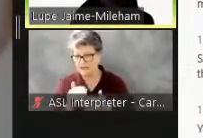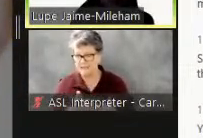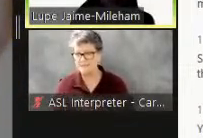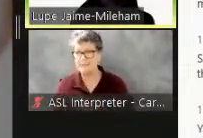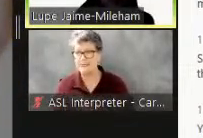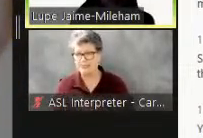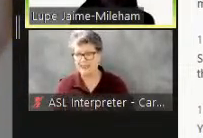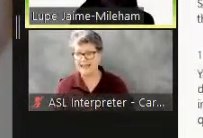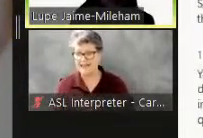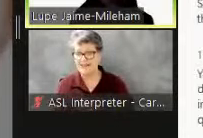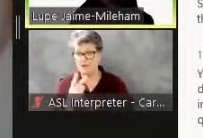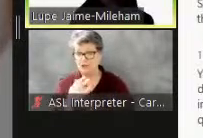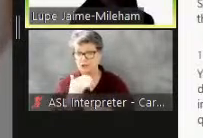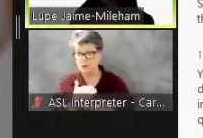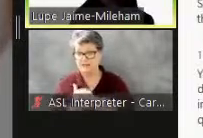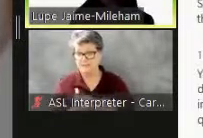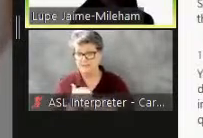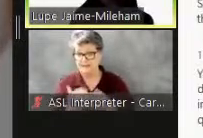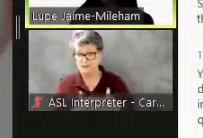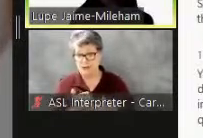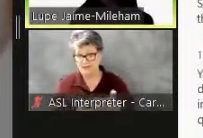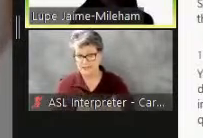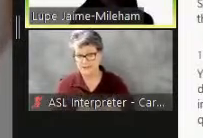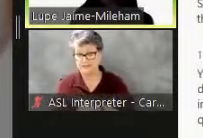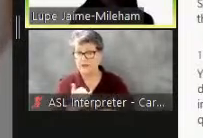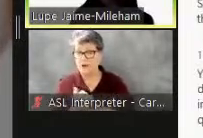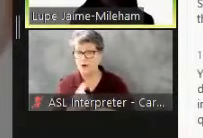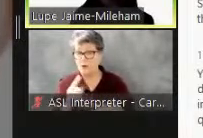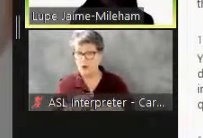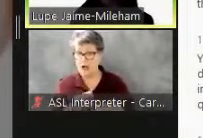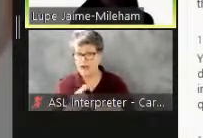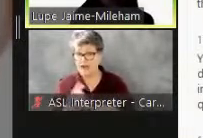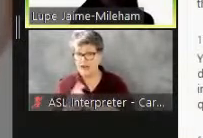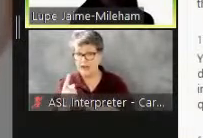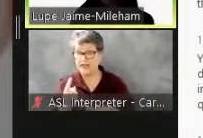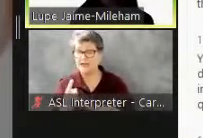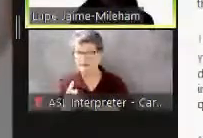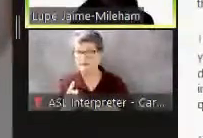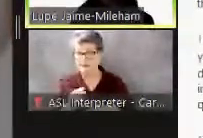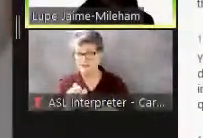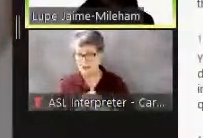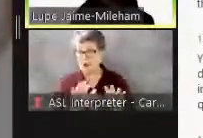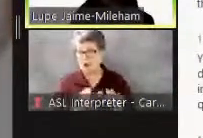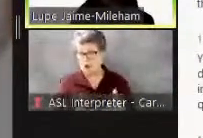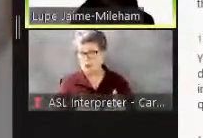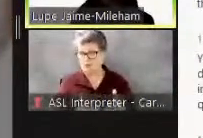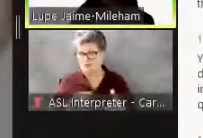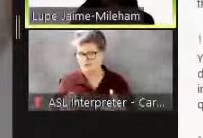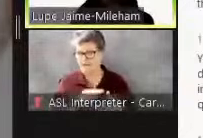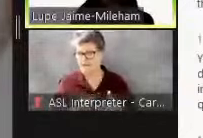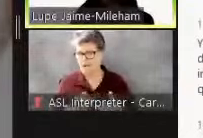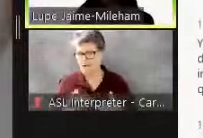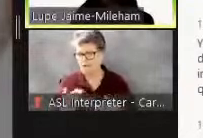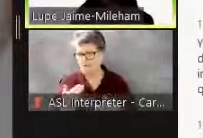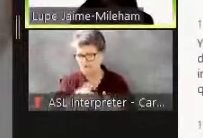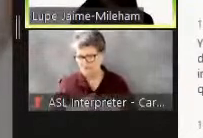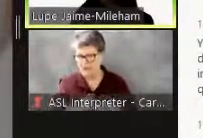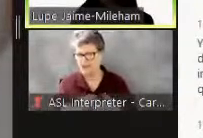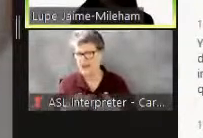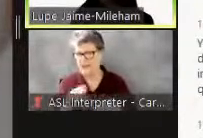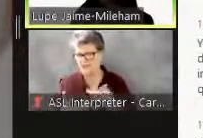was 2 steps for that process. One was the first, the work group that many of you participated and